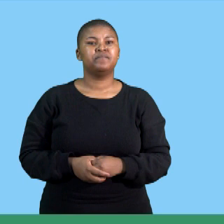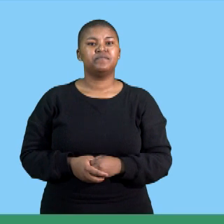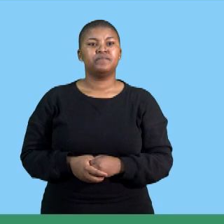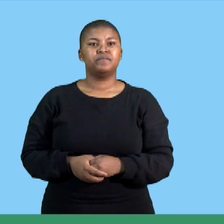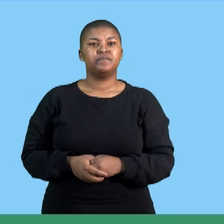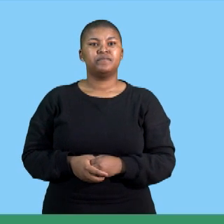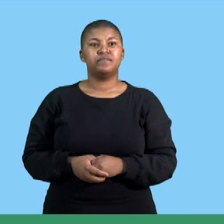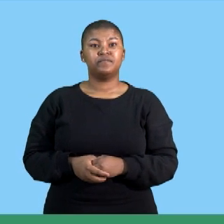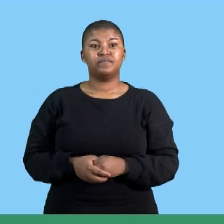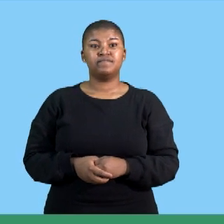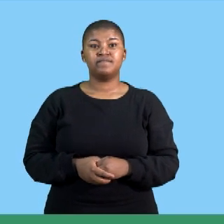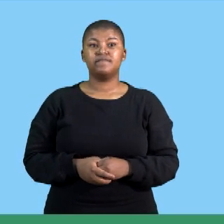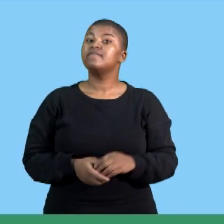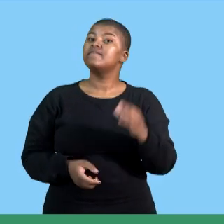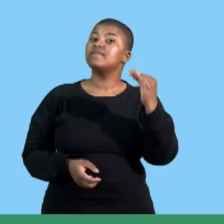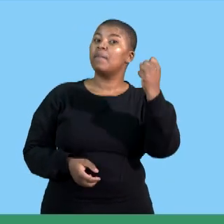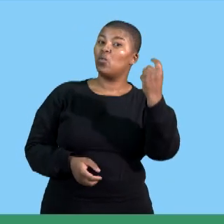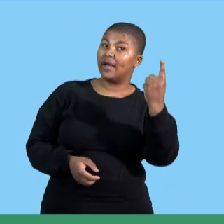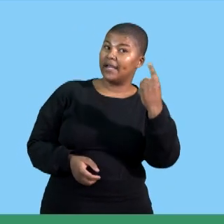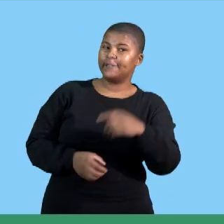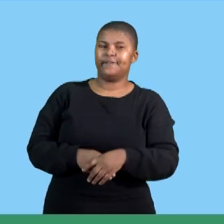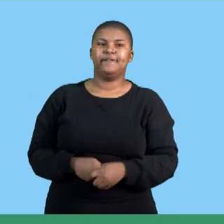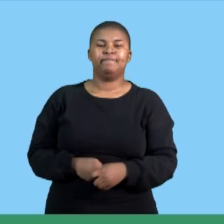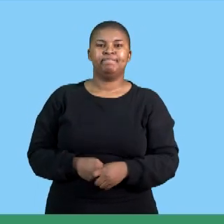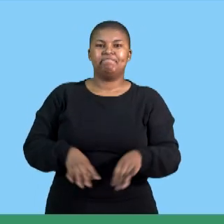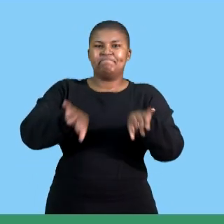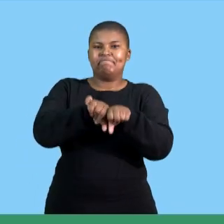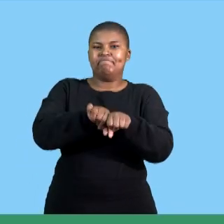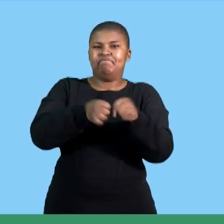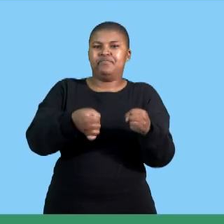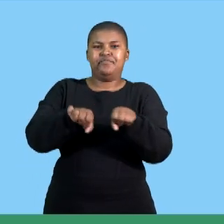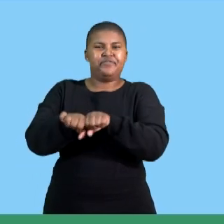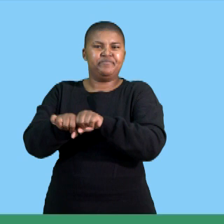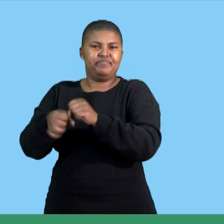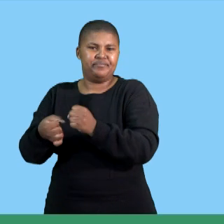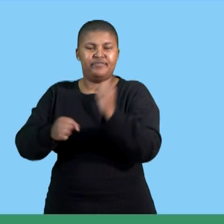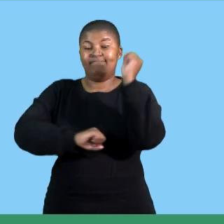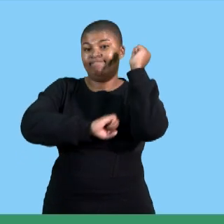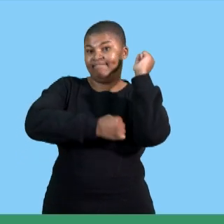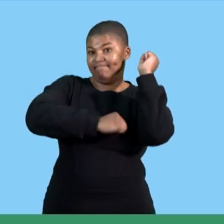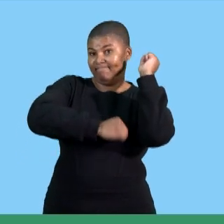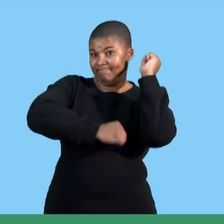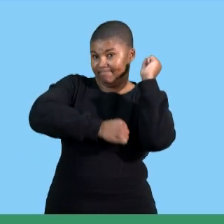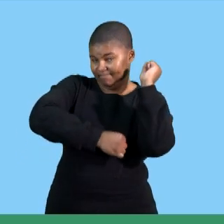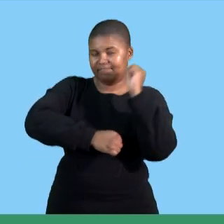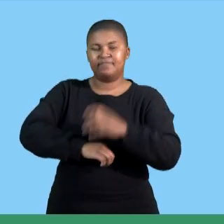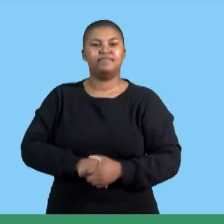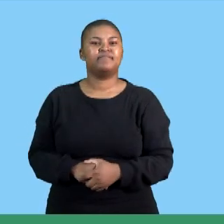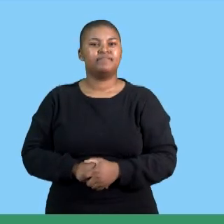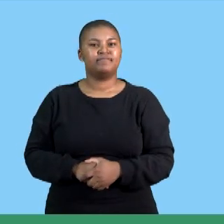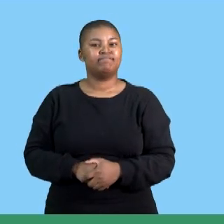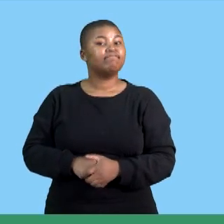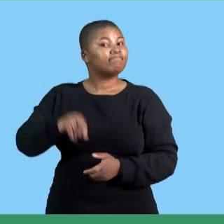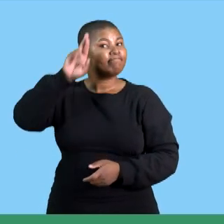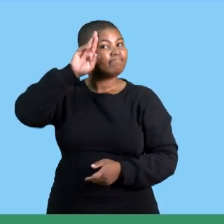Now, the first one would be a breakdown in machinery. Then remember, when we quote, we